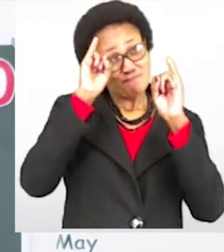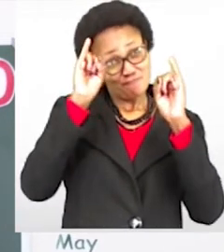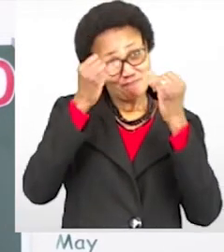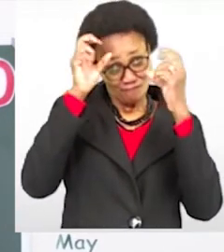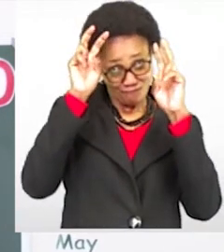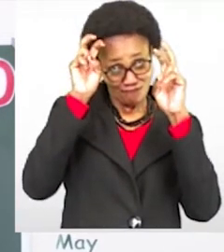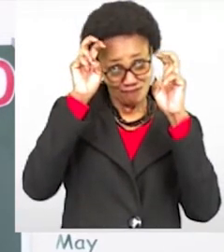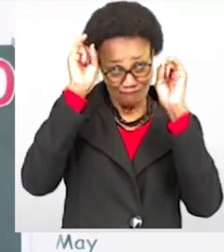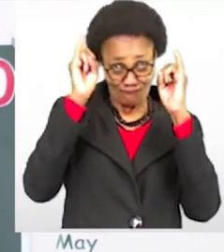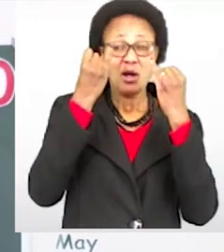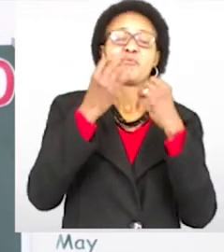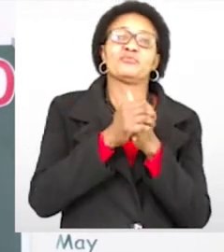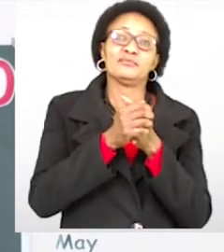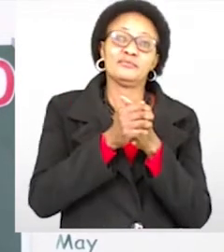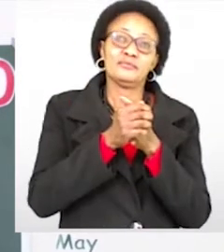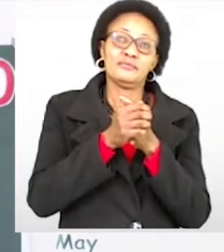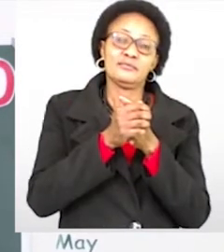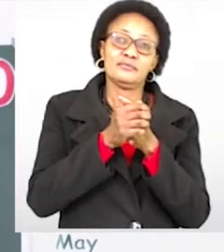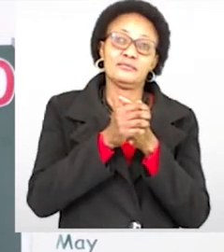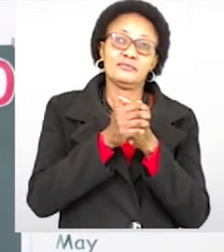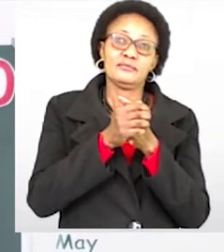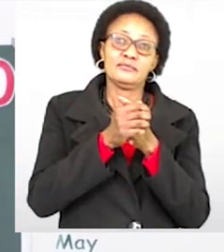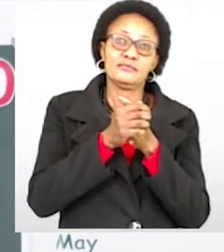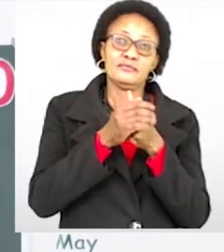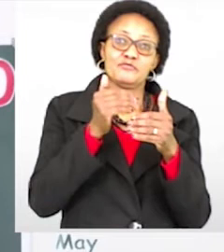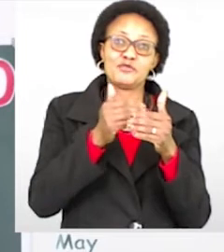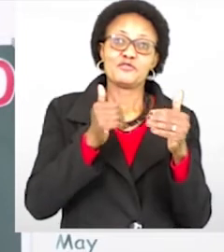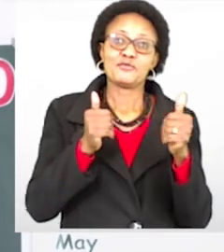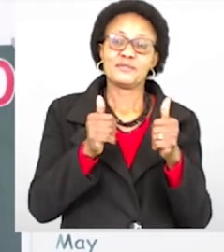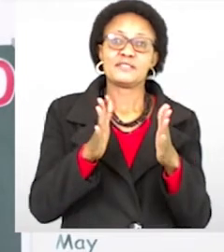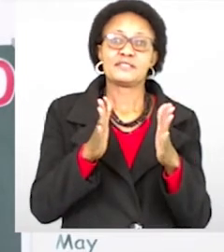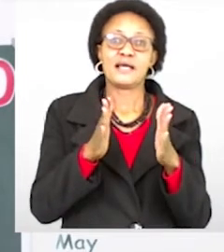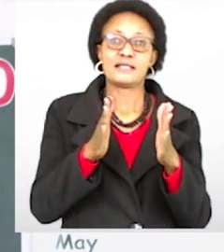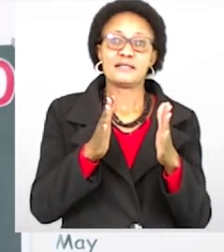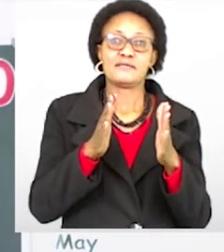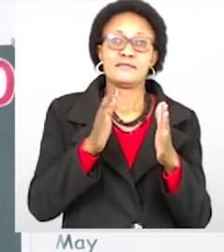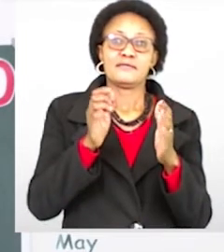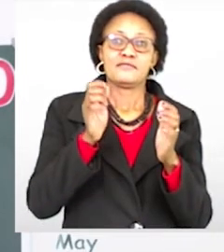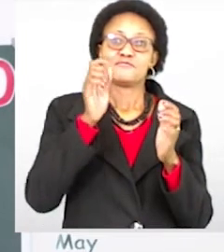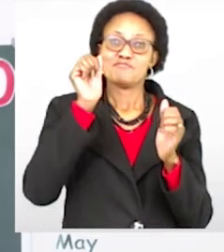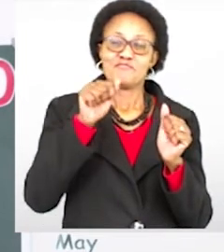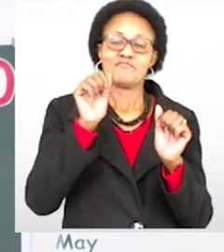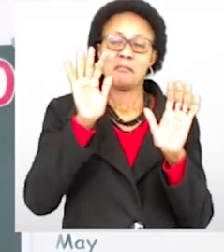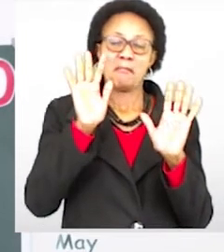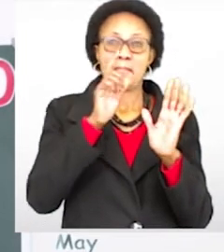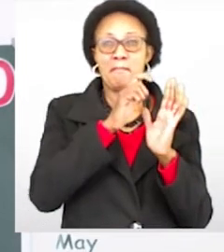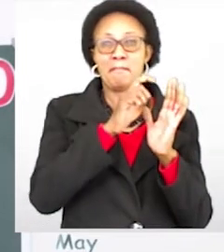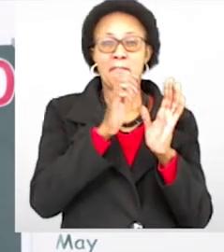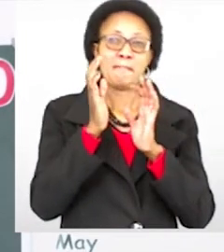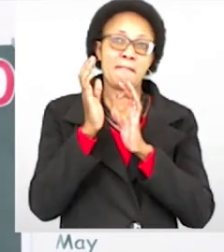And before we get into this lesson, we need to sanitize our hands.